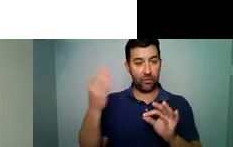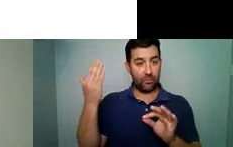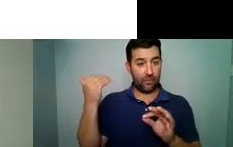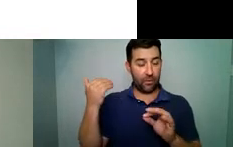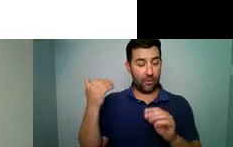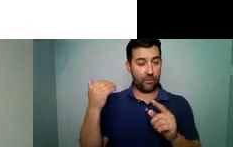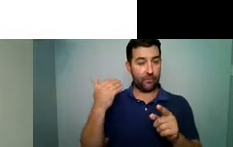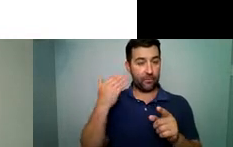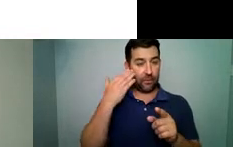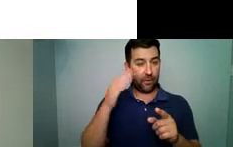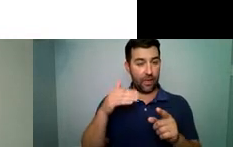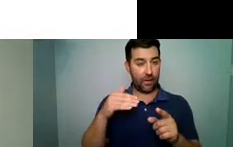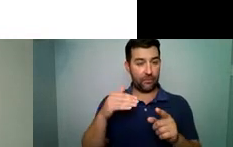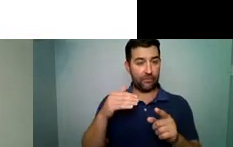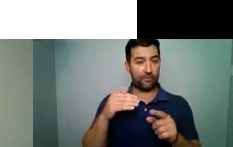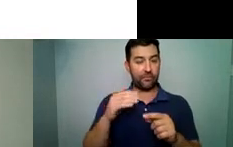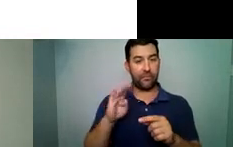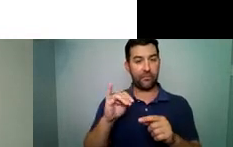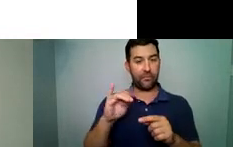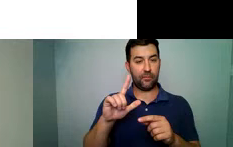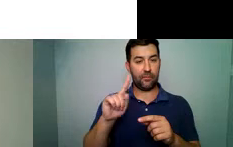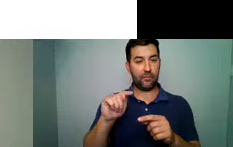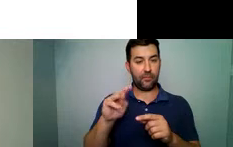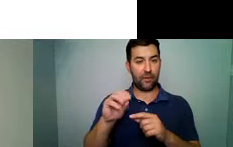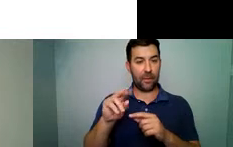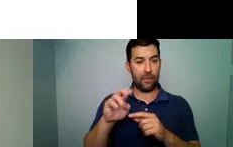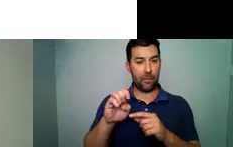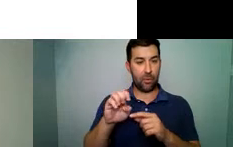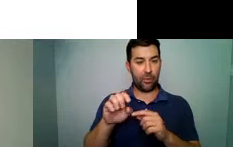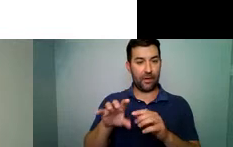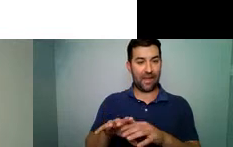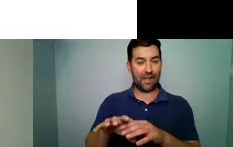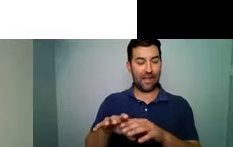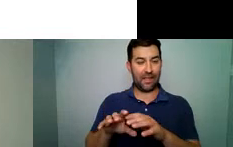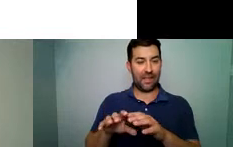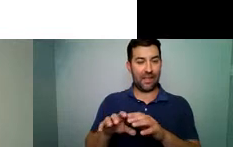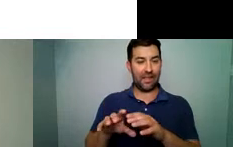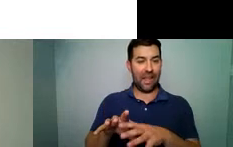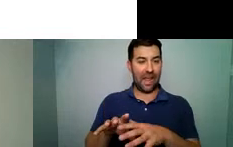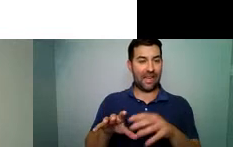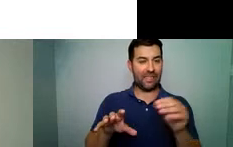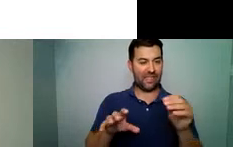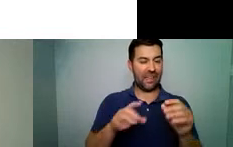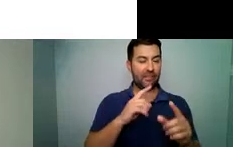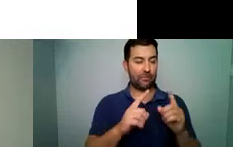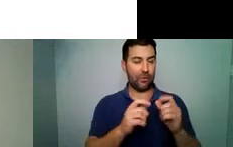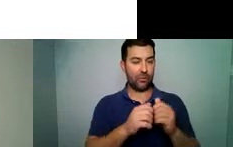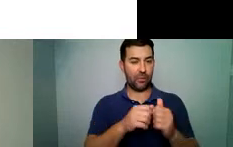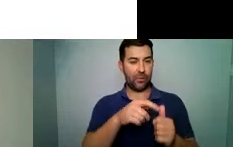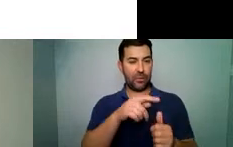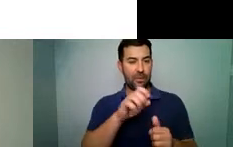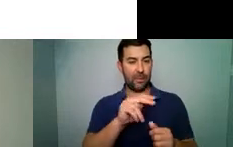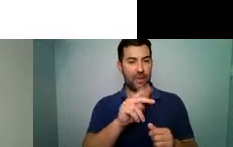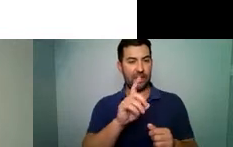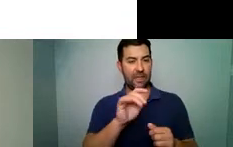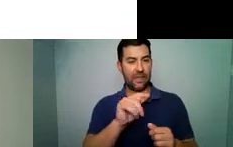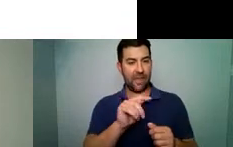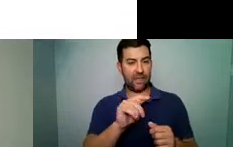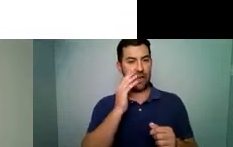to the Biltmore exit, it really is an issue. I've spoken with PennDOT about this, as I know Breen has as